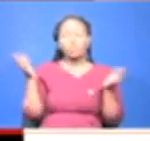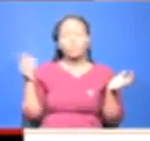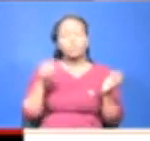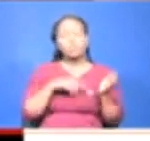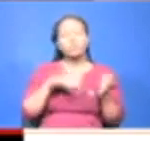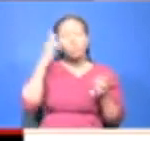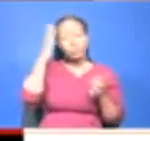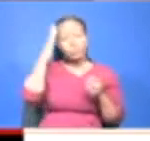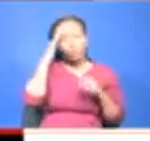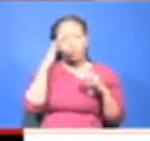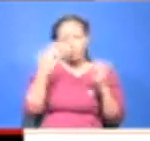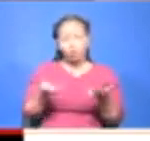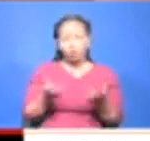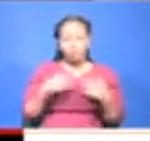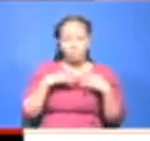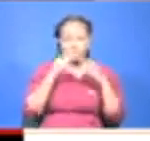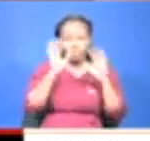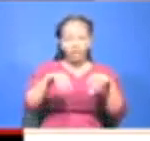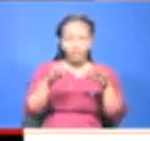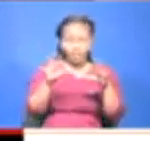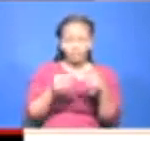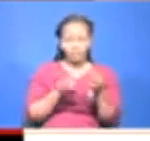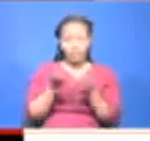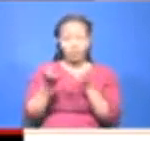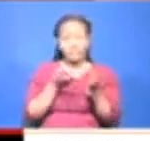is agriculture on a business model?